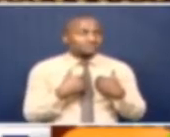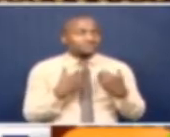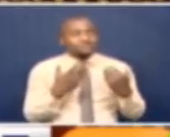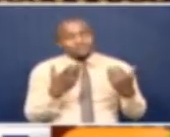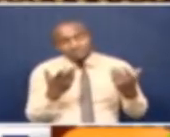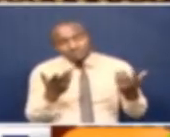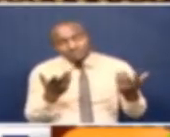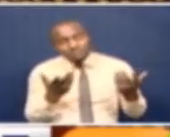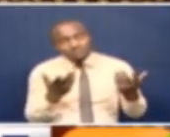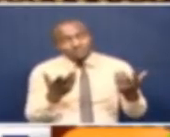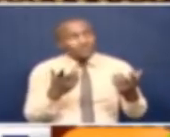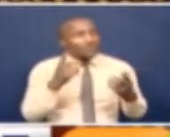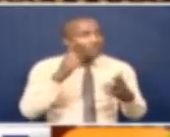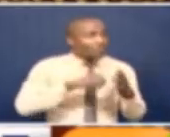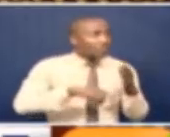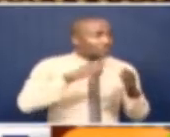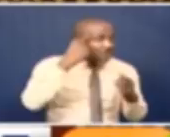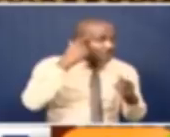I think article...